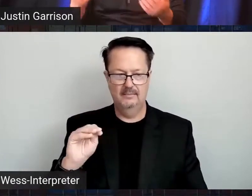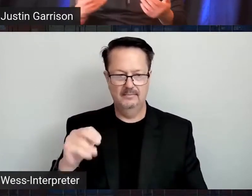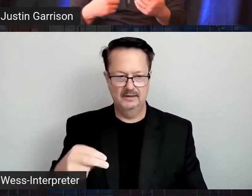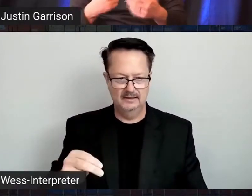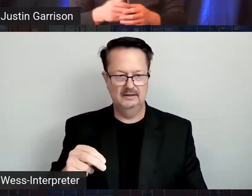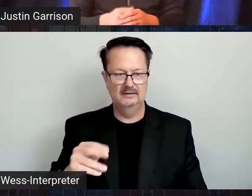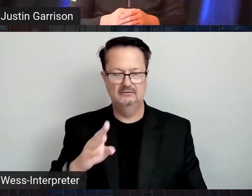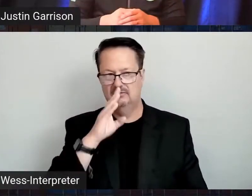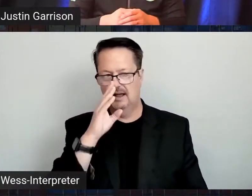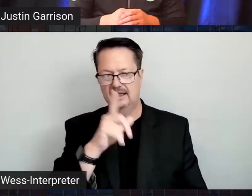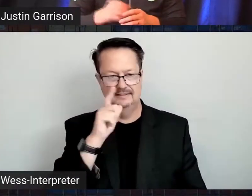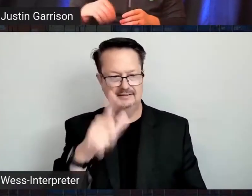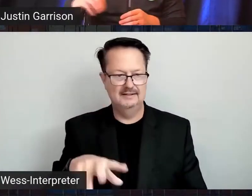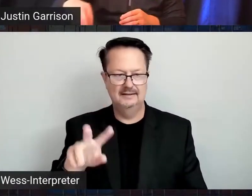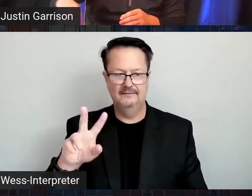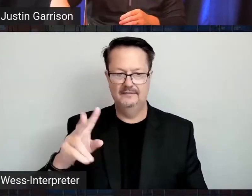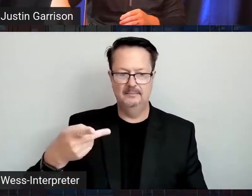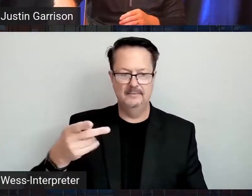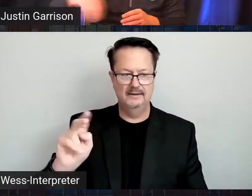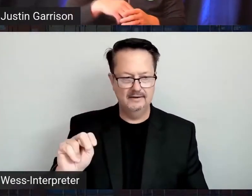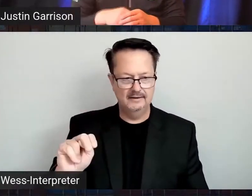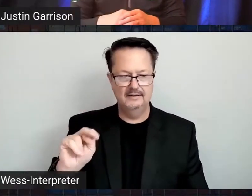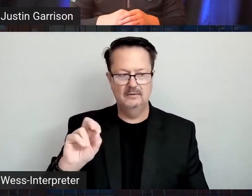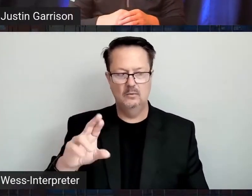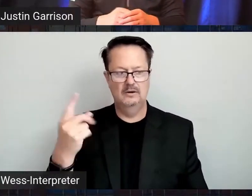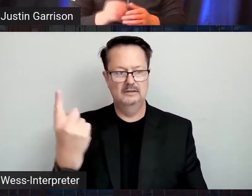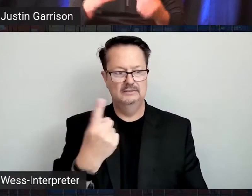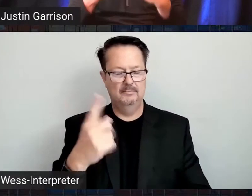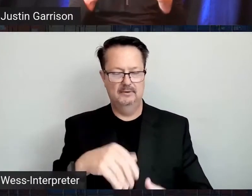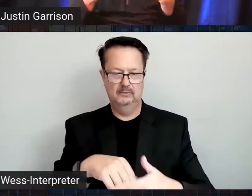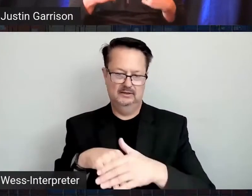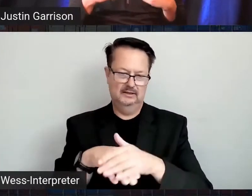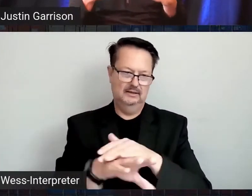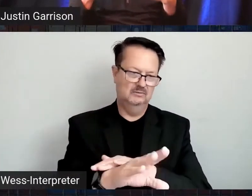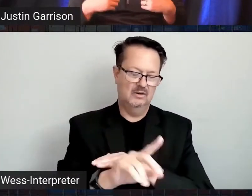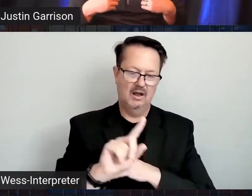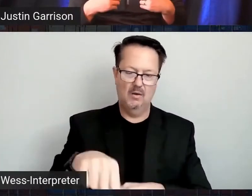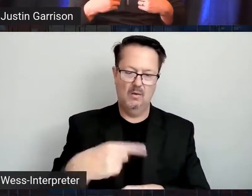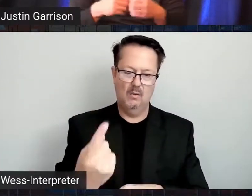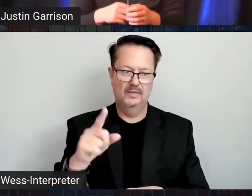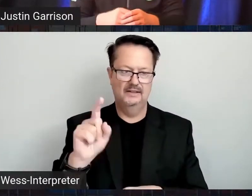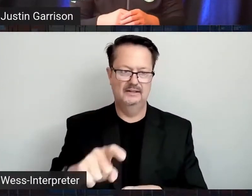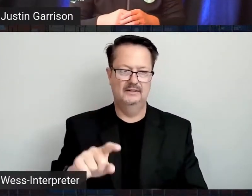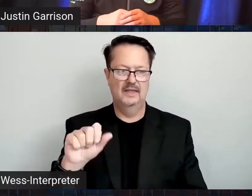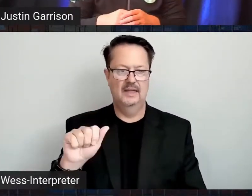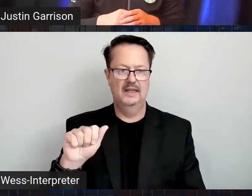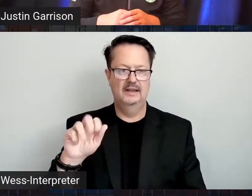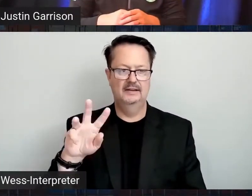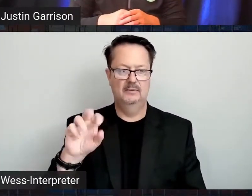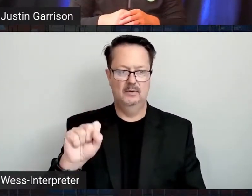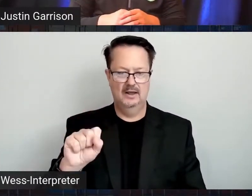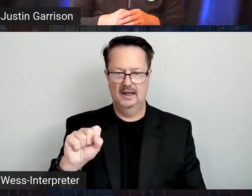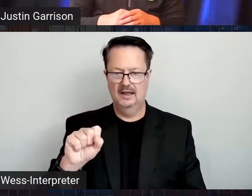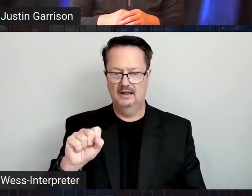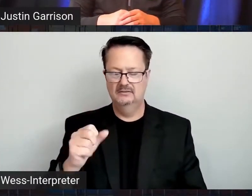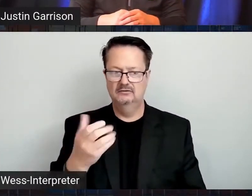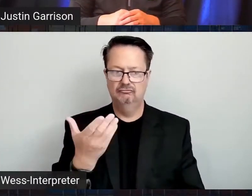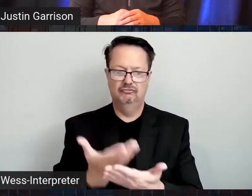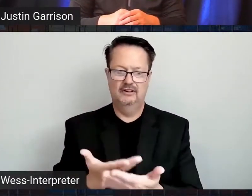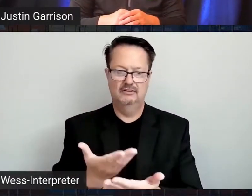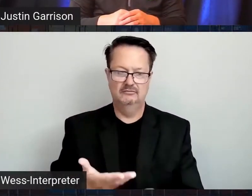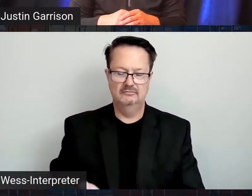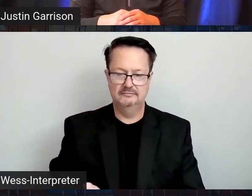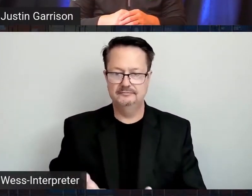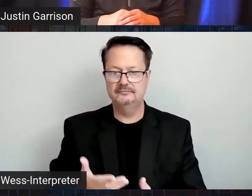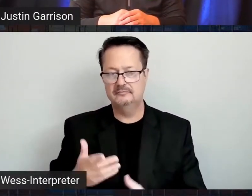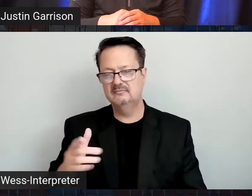need a VPN or something to get into those EC2 instances. All I needed was my AWS credentials. That is correct, yeah. And the technology is